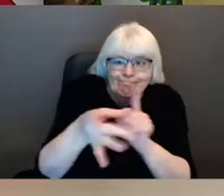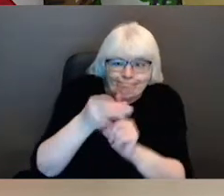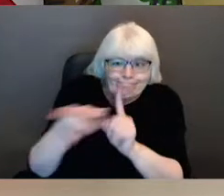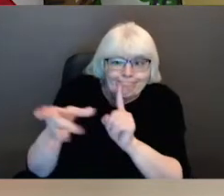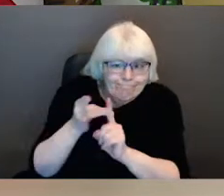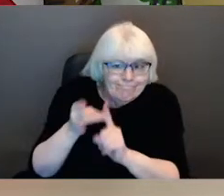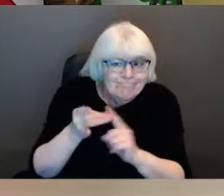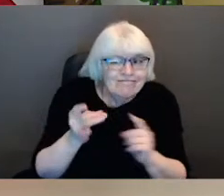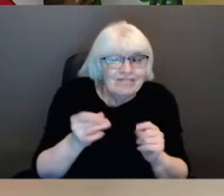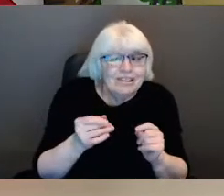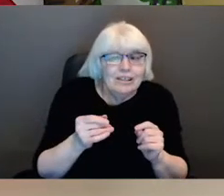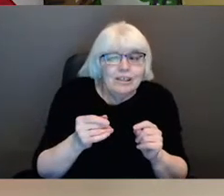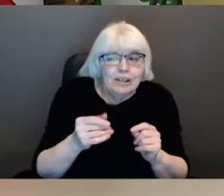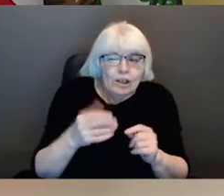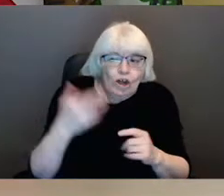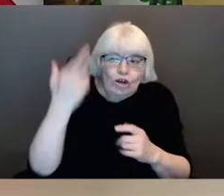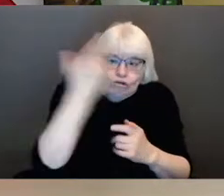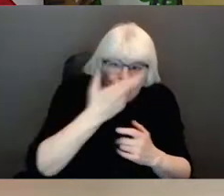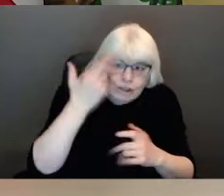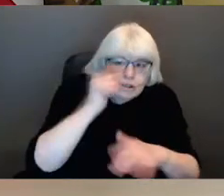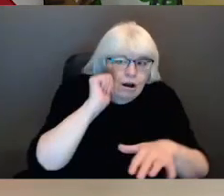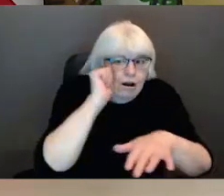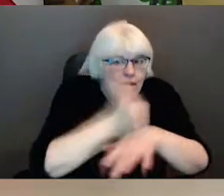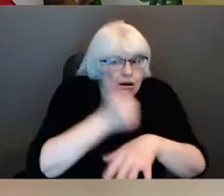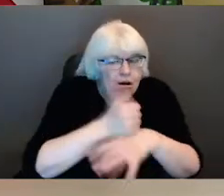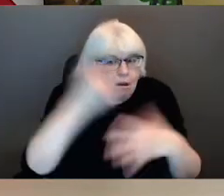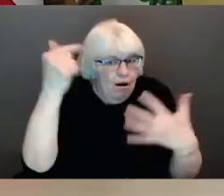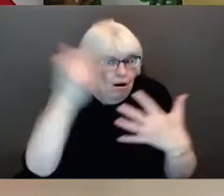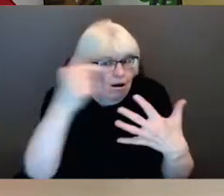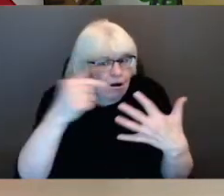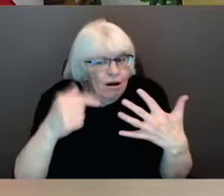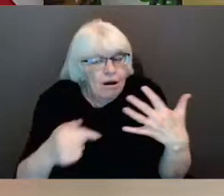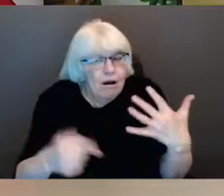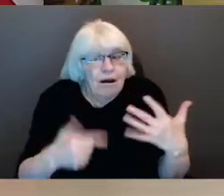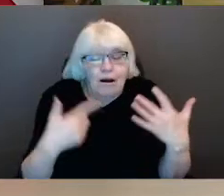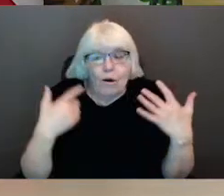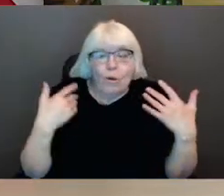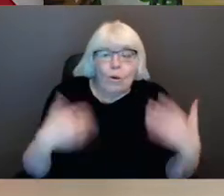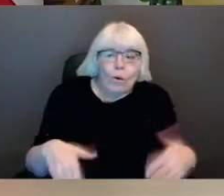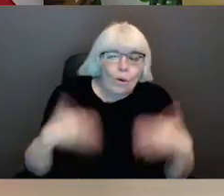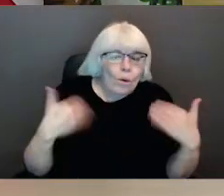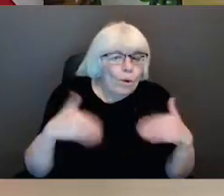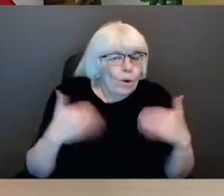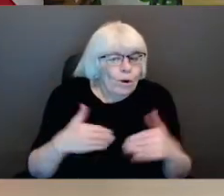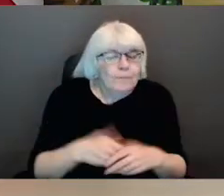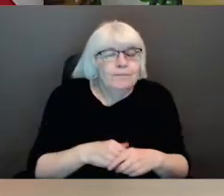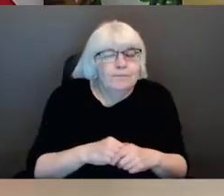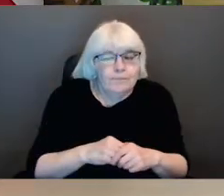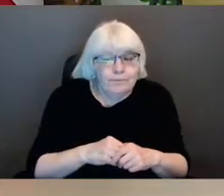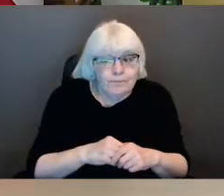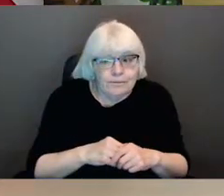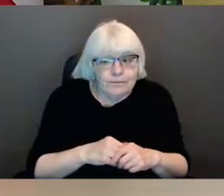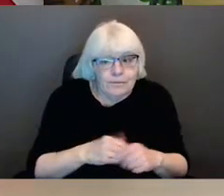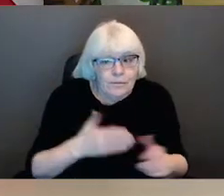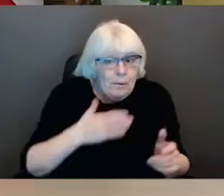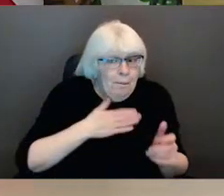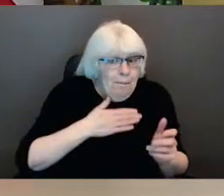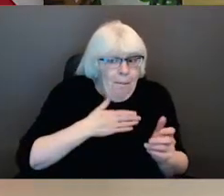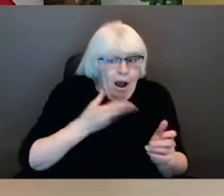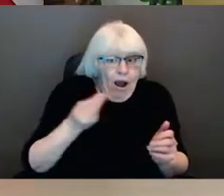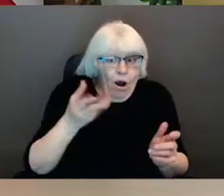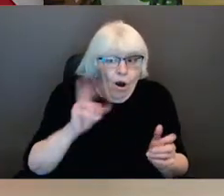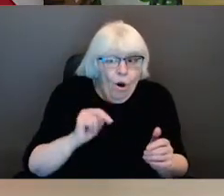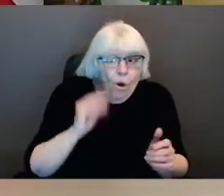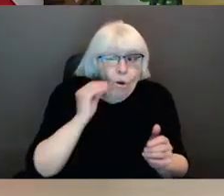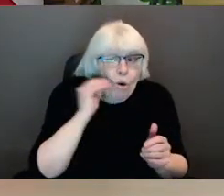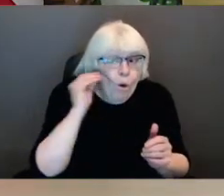things in place. And I mean, even from my own household with 4 children going back,